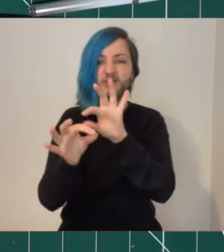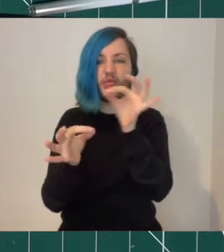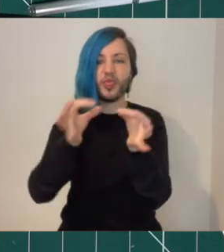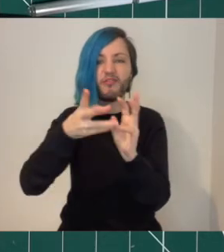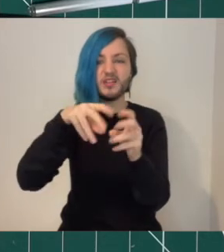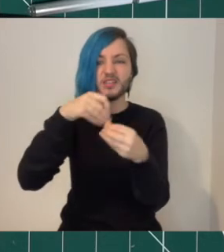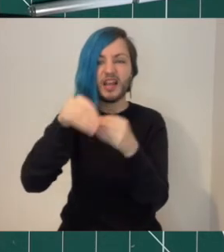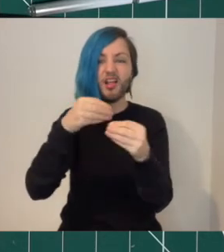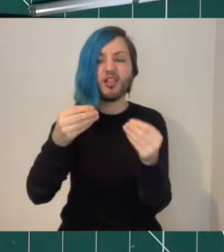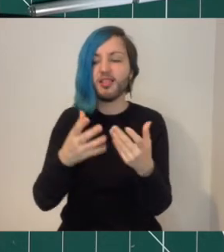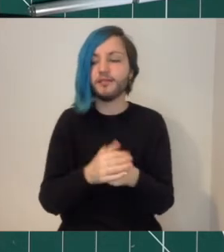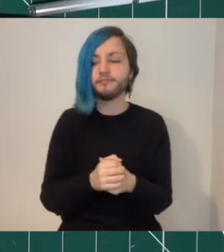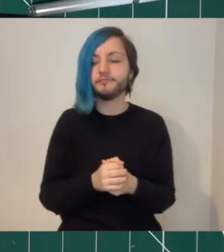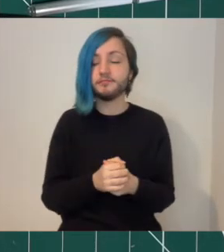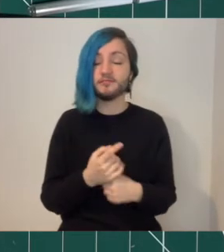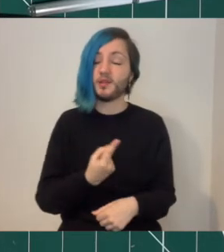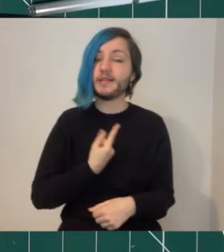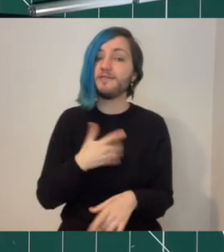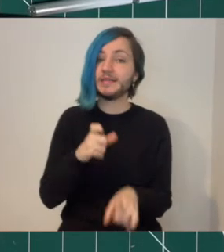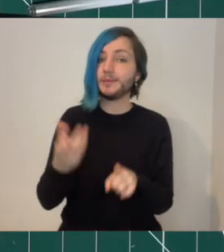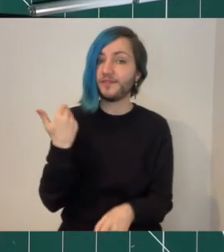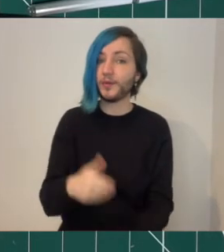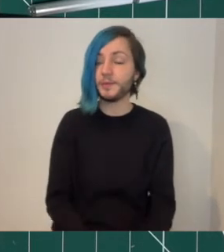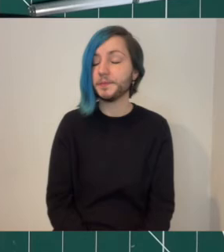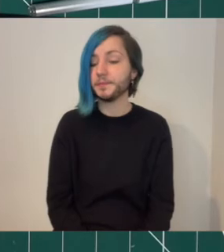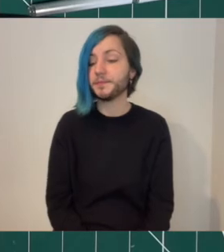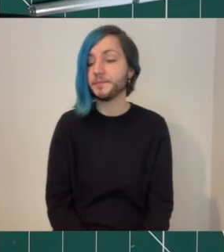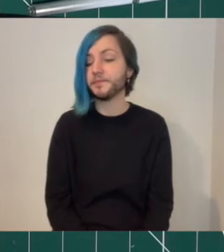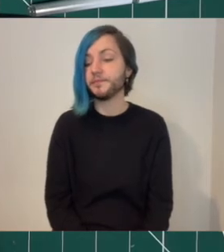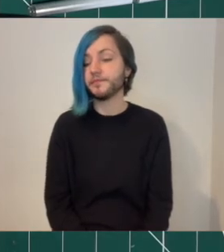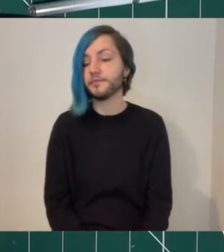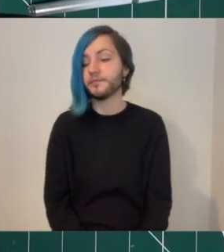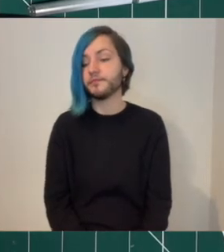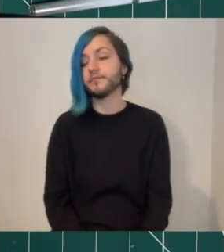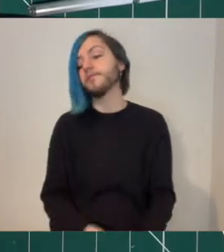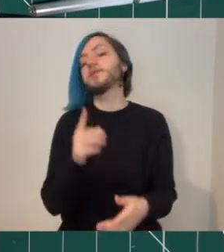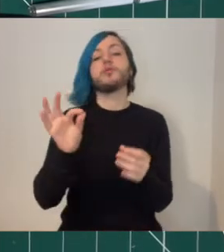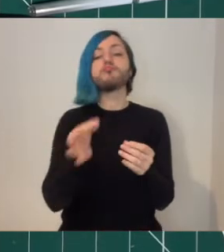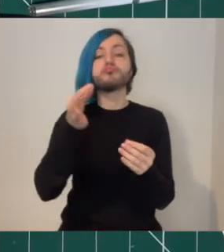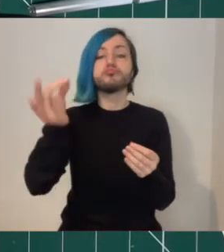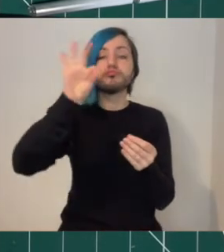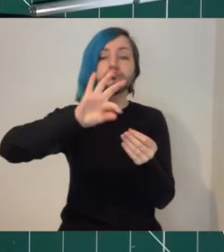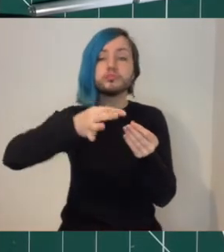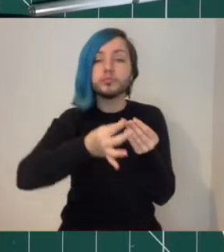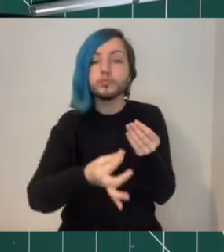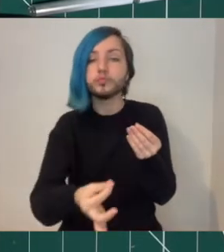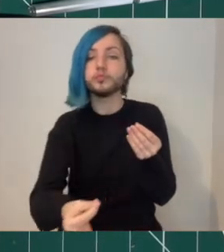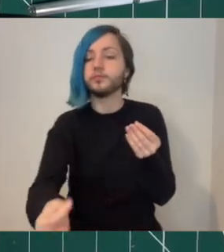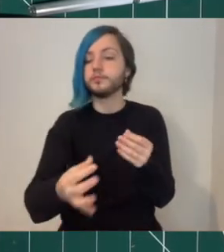gnarled up bits of thread. I've actually done that myself. And you just pull the thread